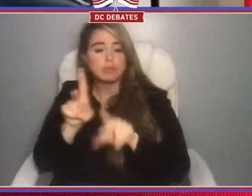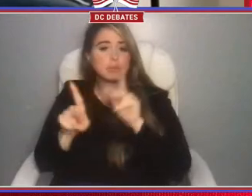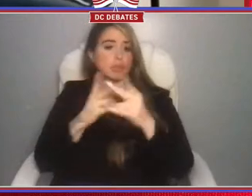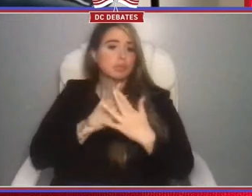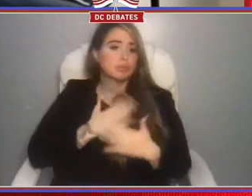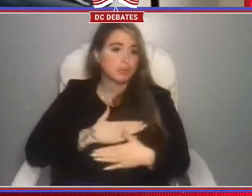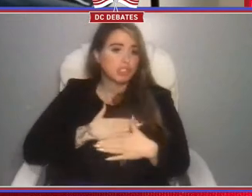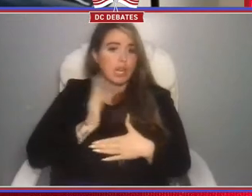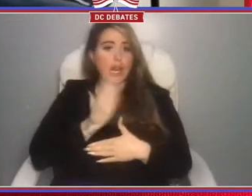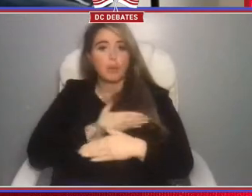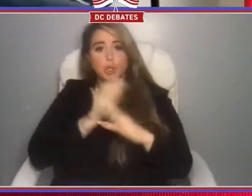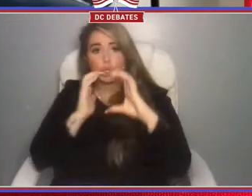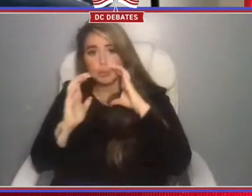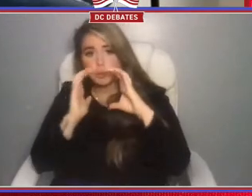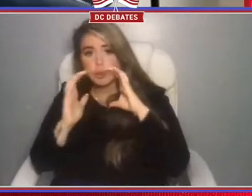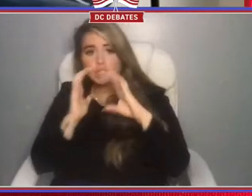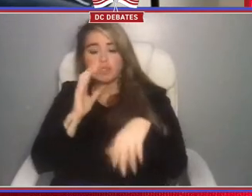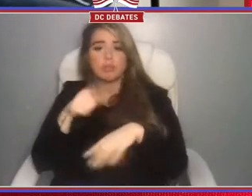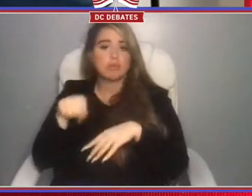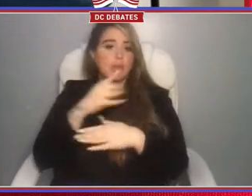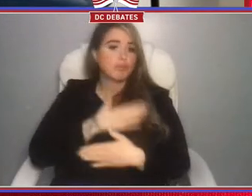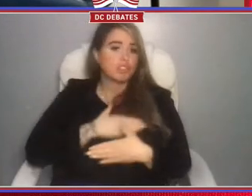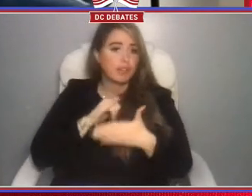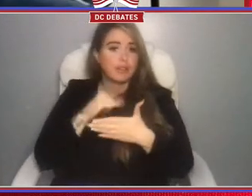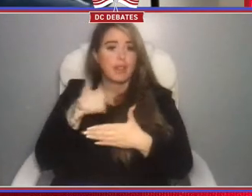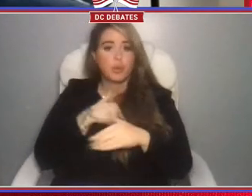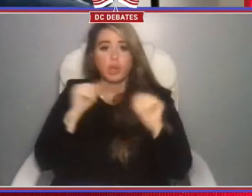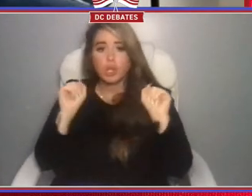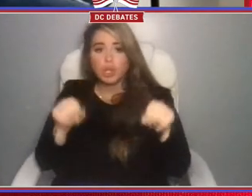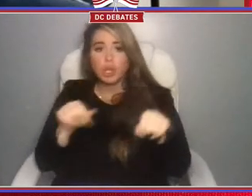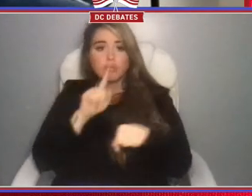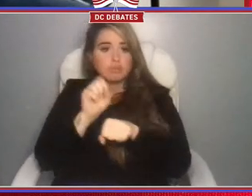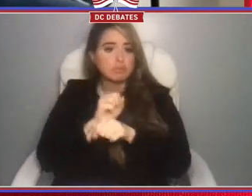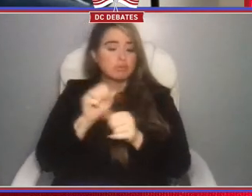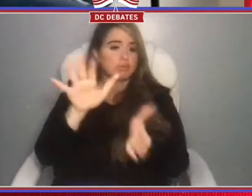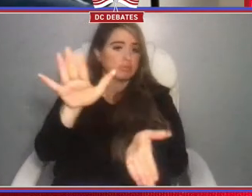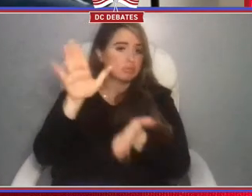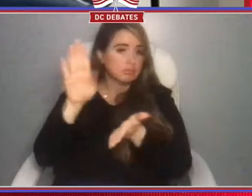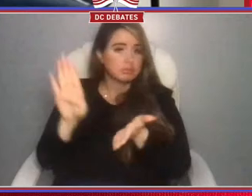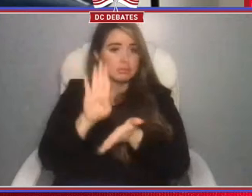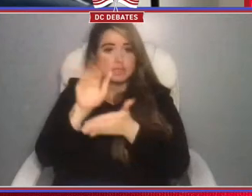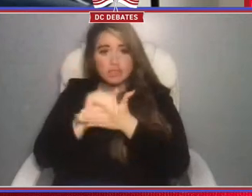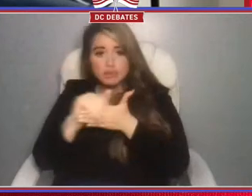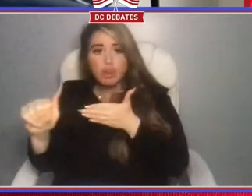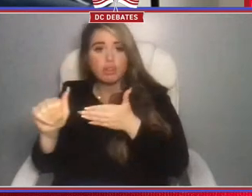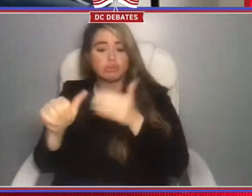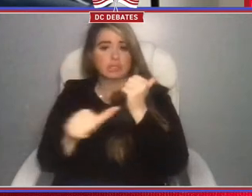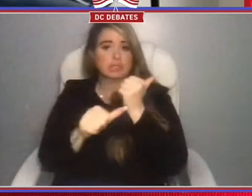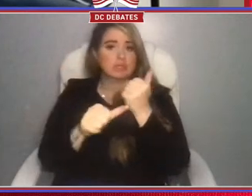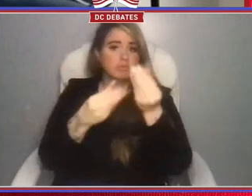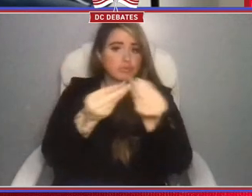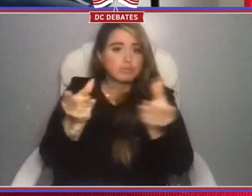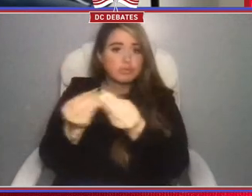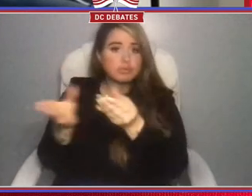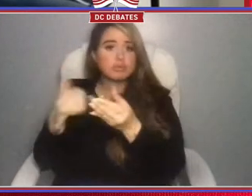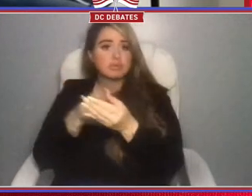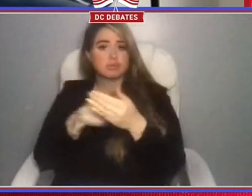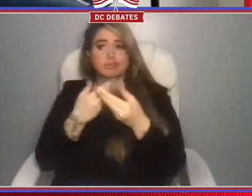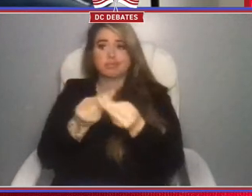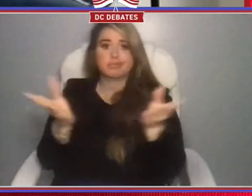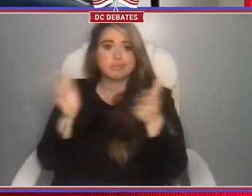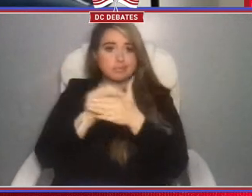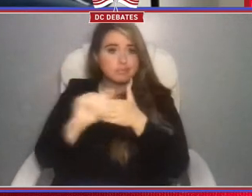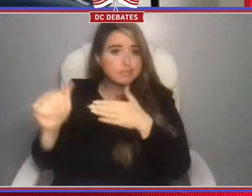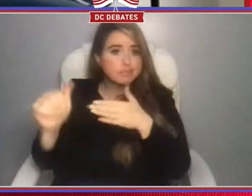communication, appreciated that we were able to get billions of dollars of assistance out, billions of dollars in unemployment